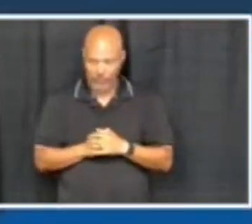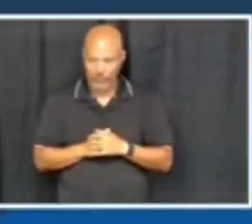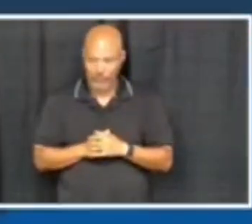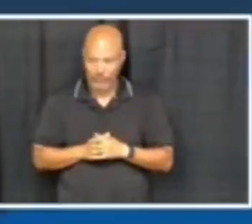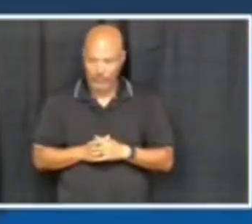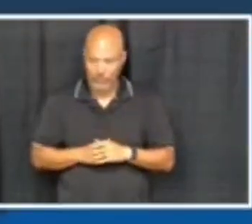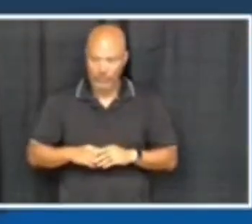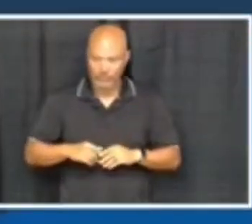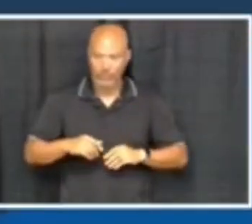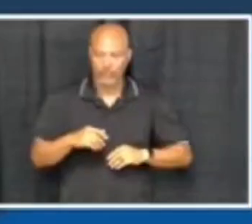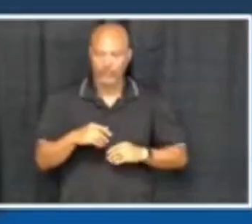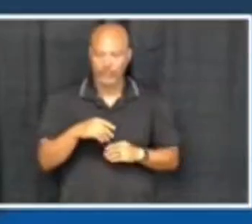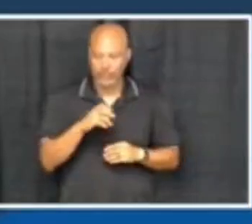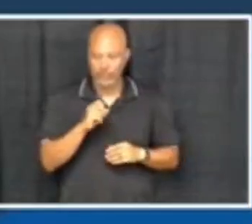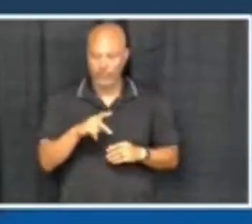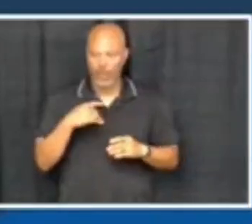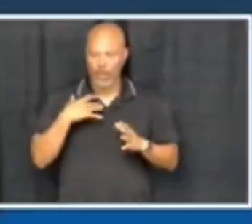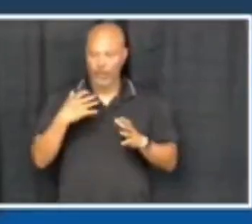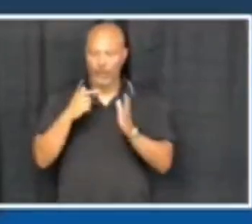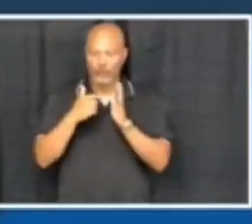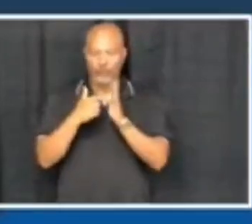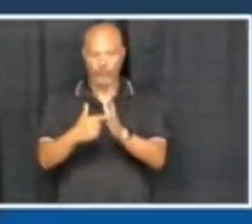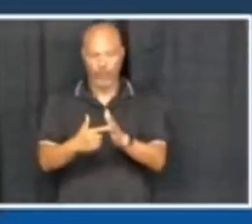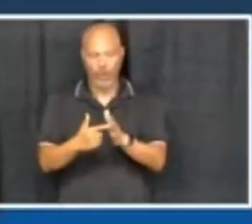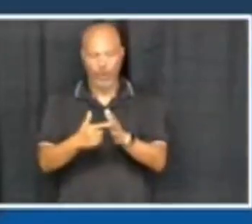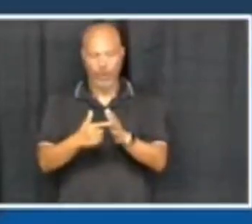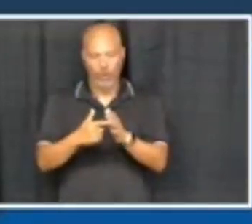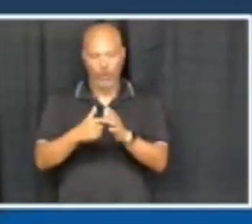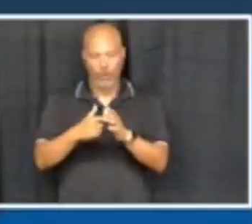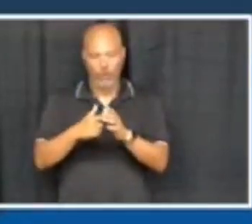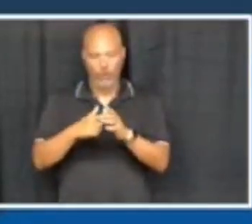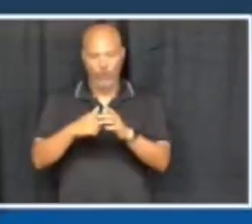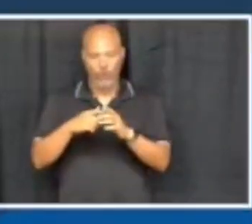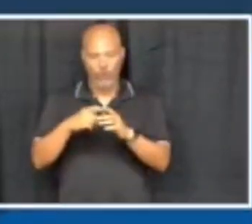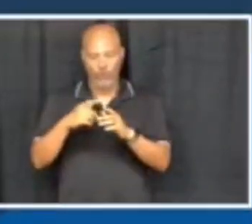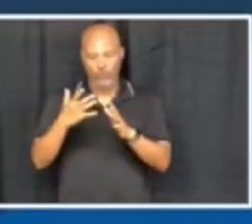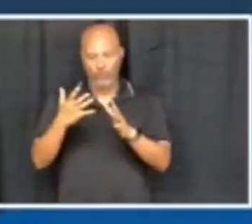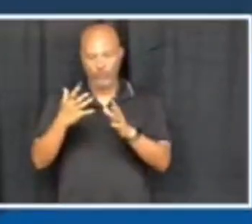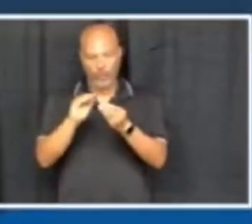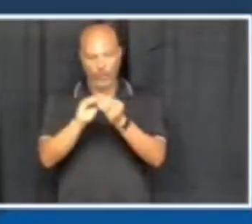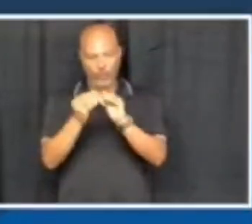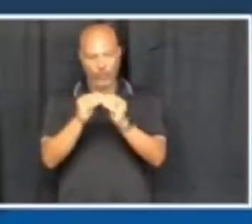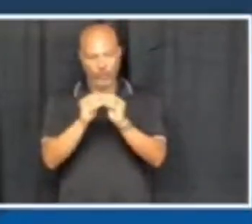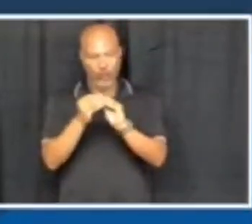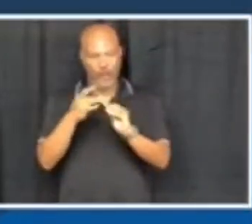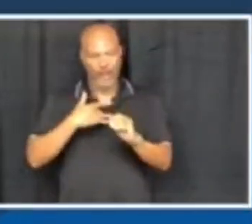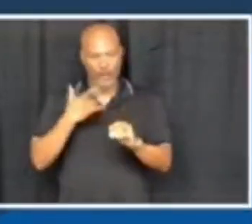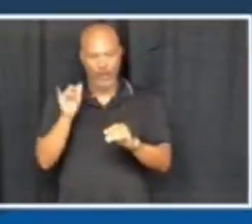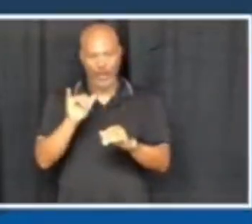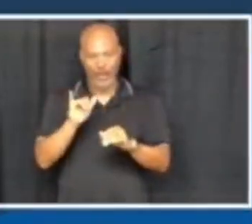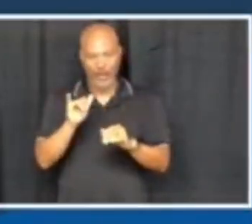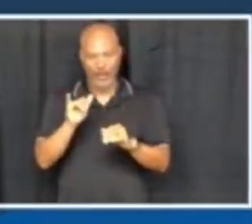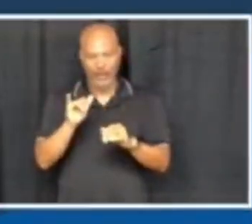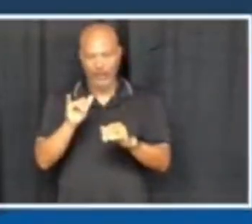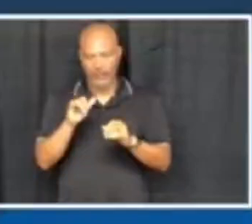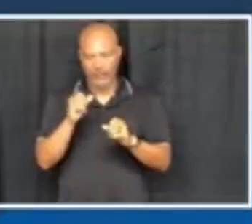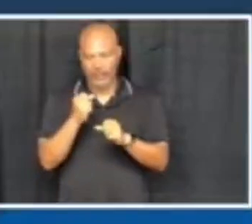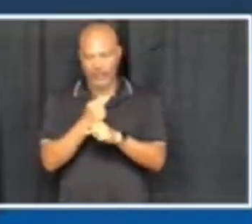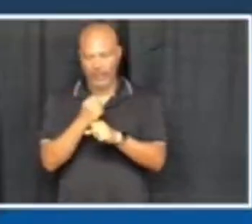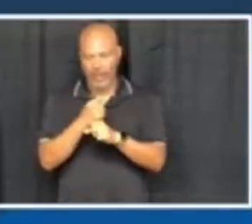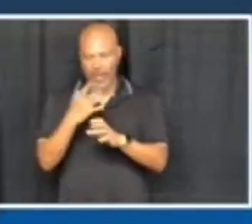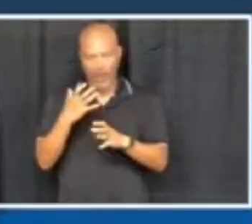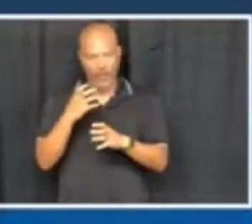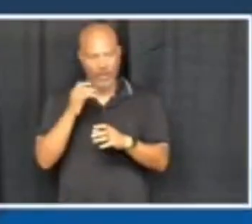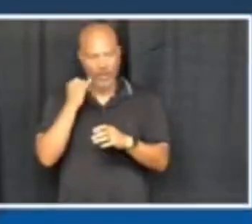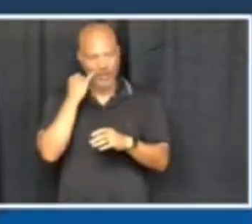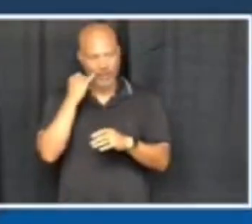And so I'm gonna show a stat, and I just feel like everybody needs to know, because if a